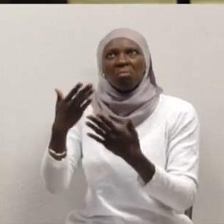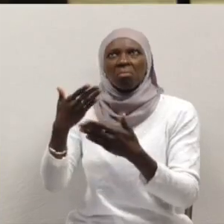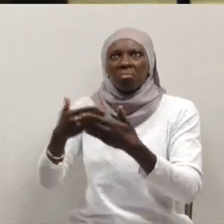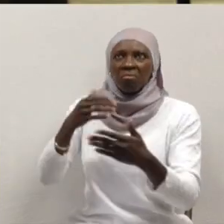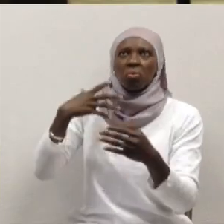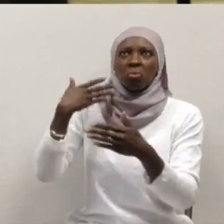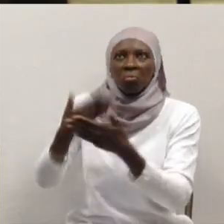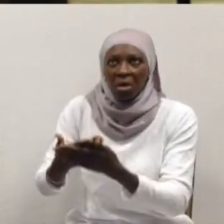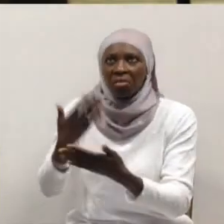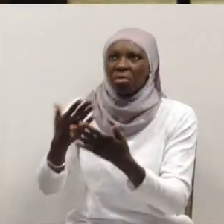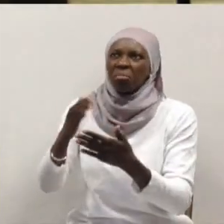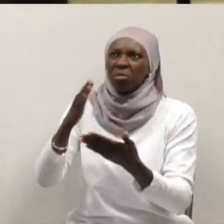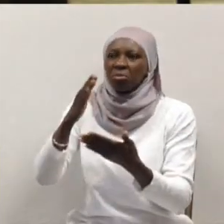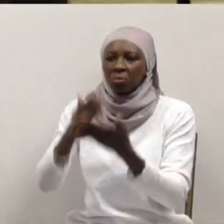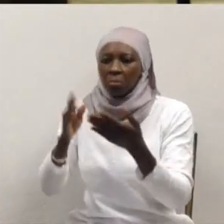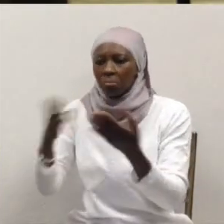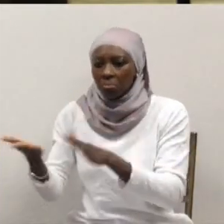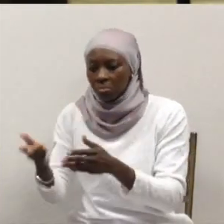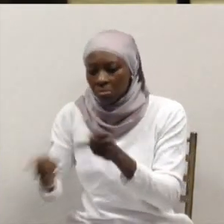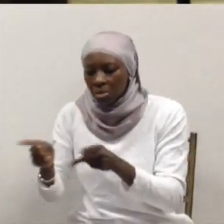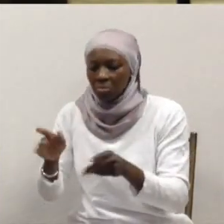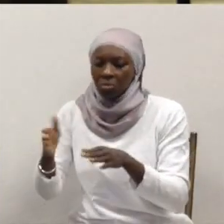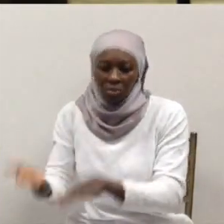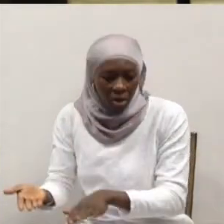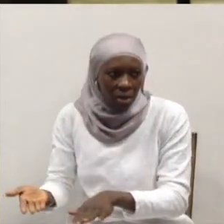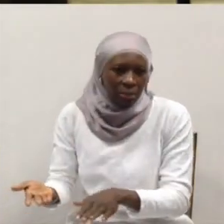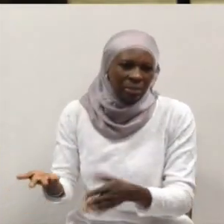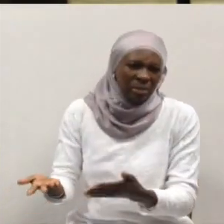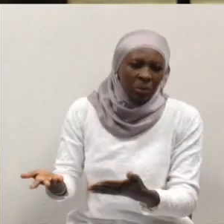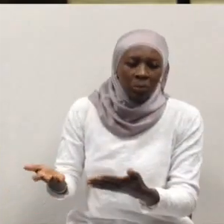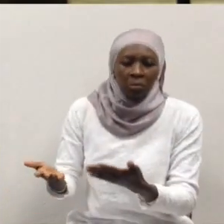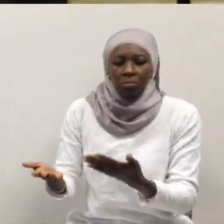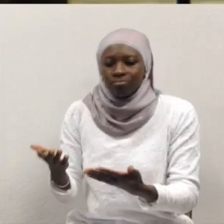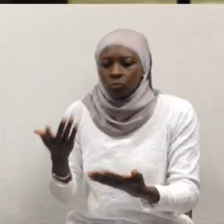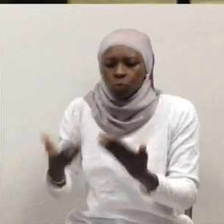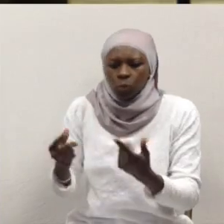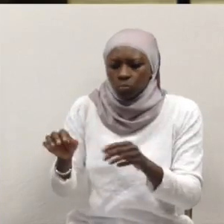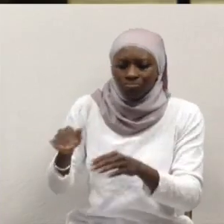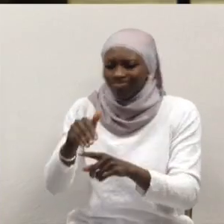trip, they will not outlive and survive the battle itself. So